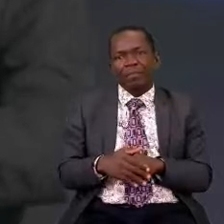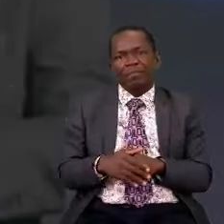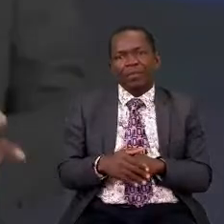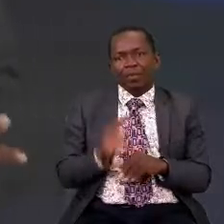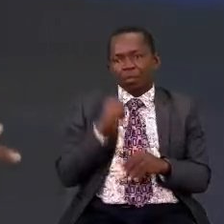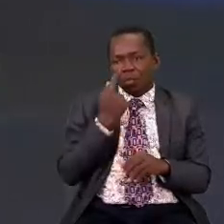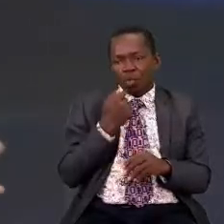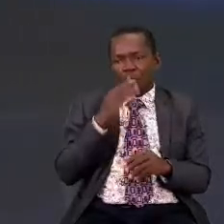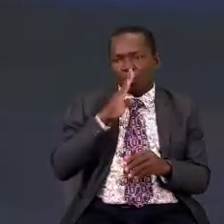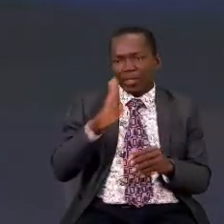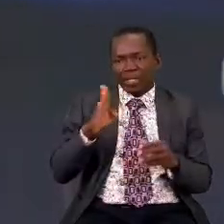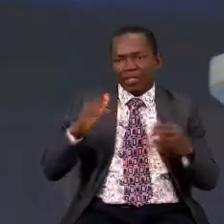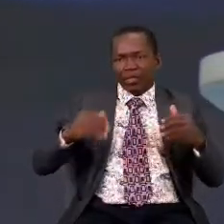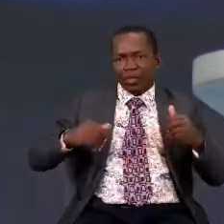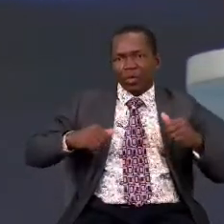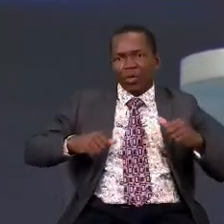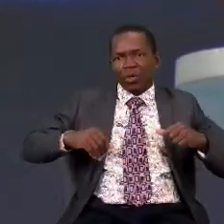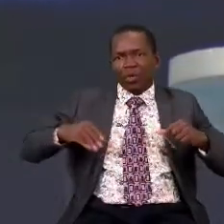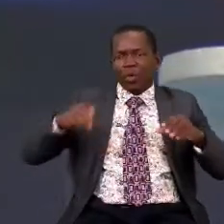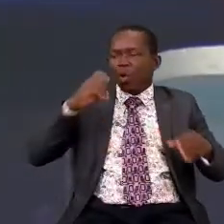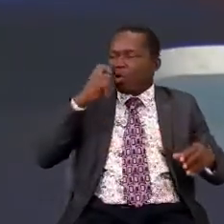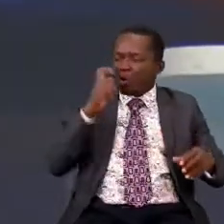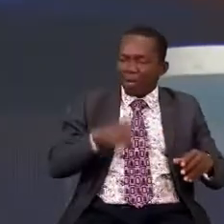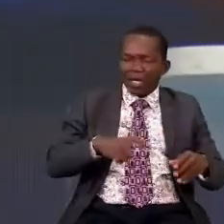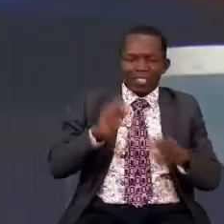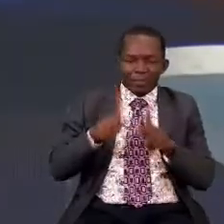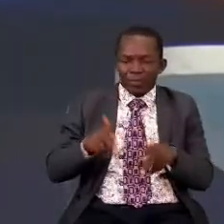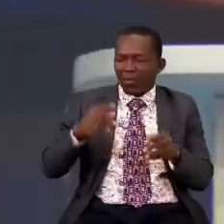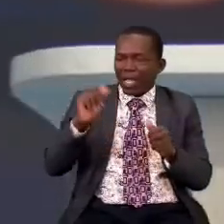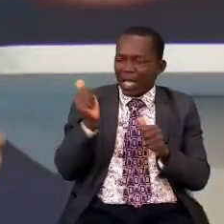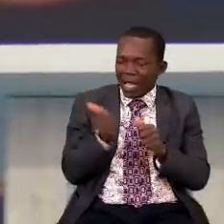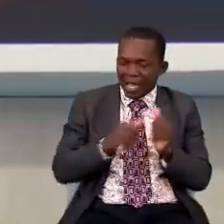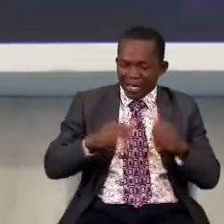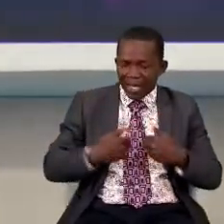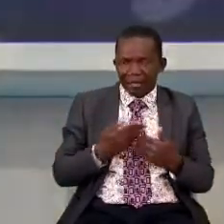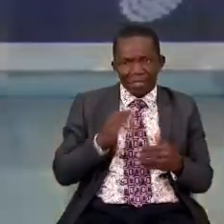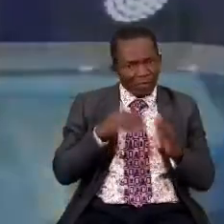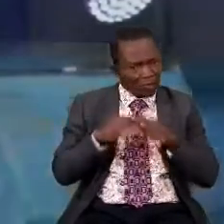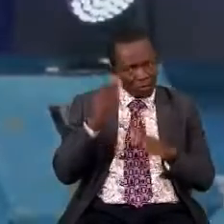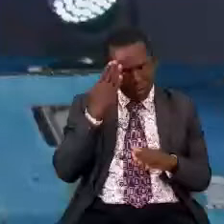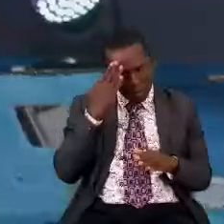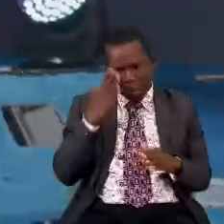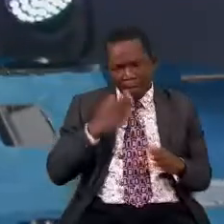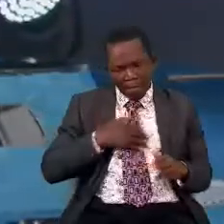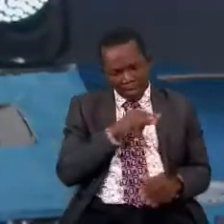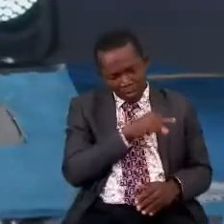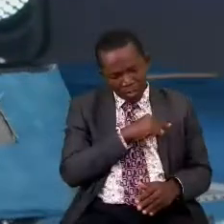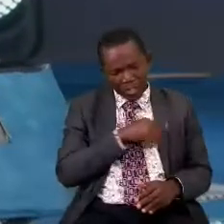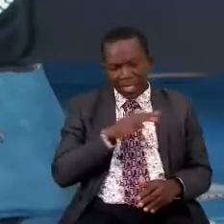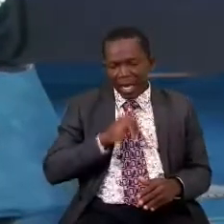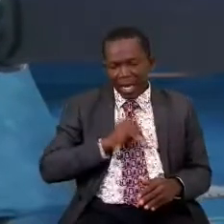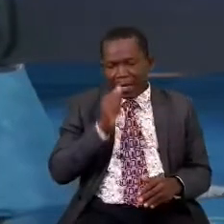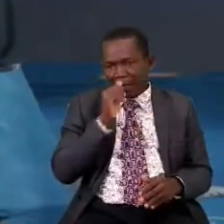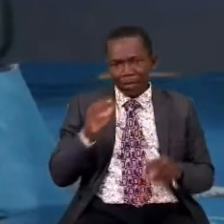value, I am going to demonstrate that this is who I am. The Lord does not